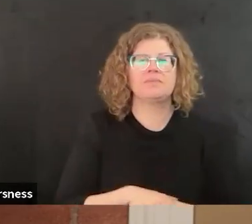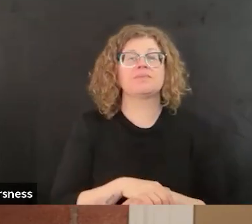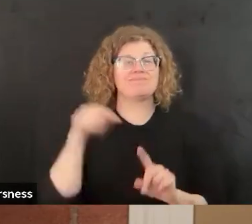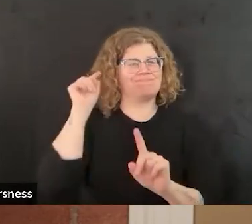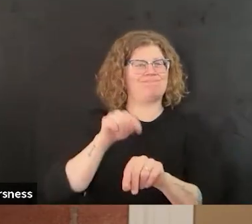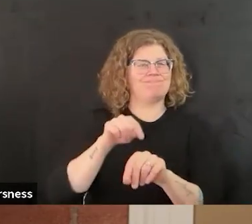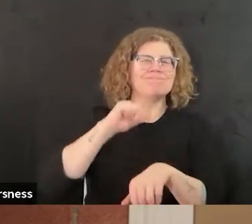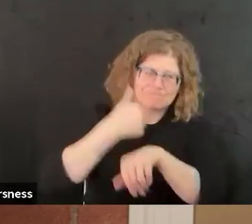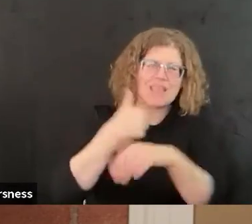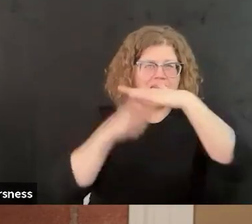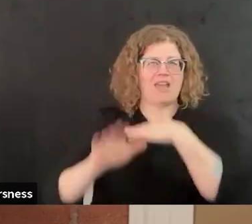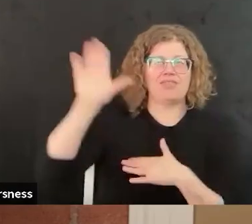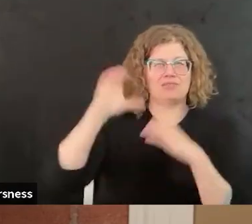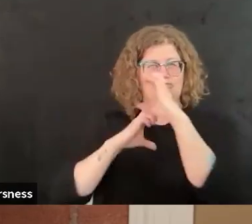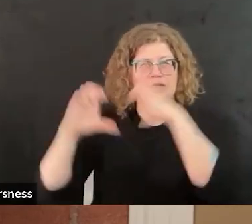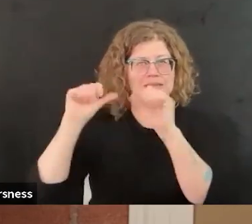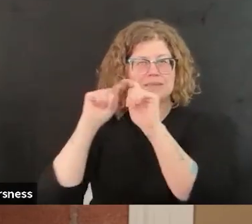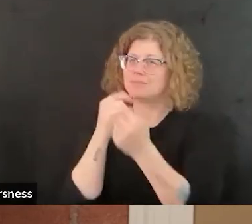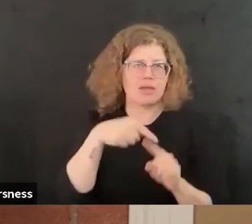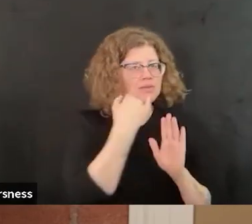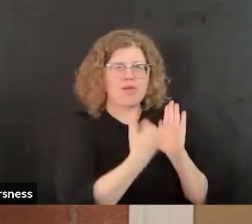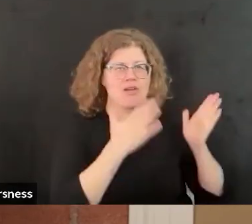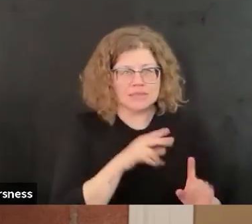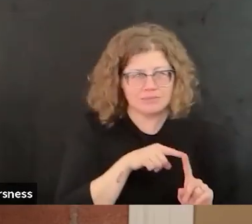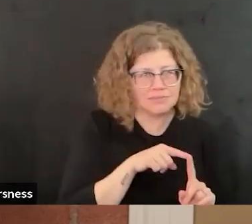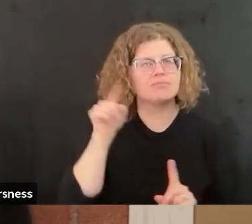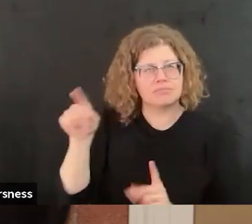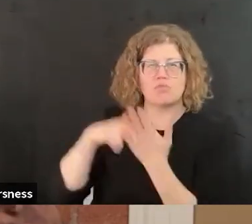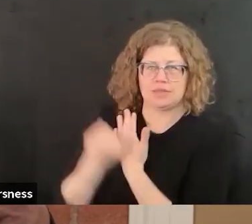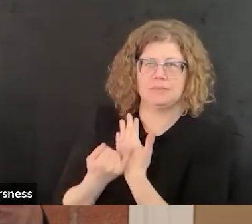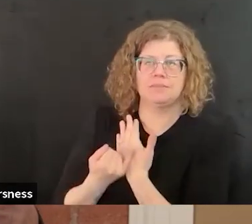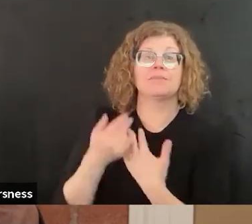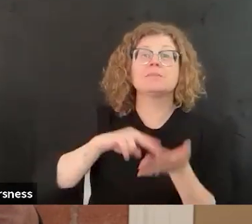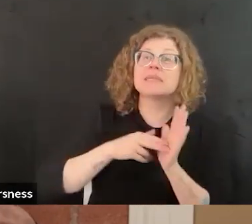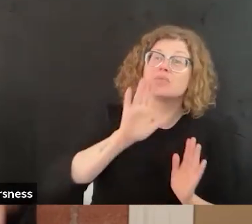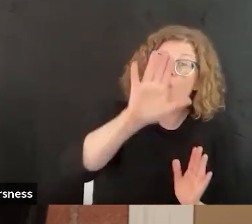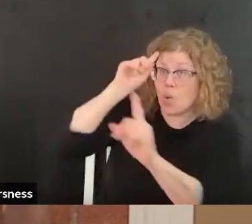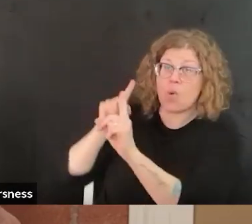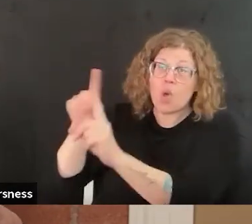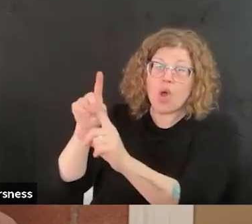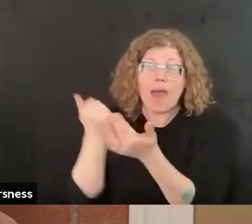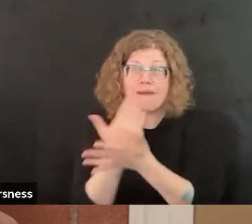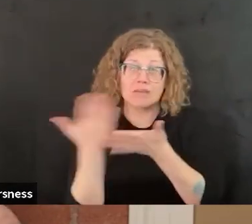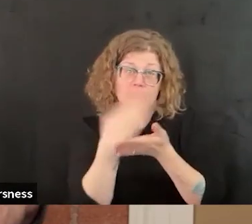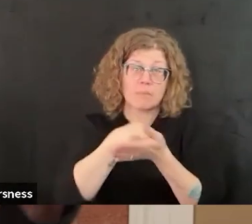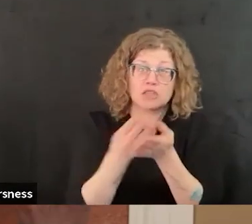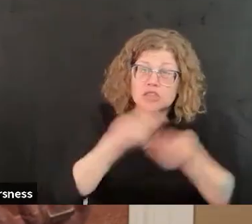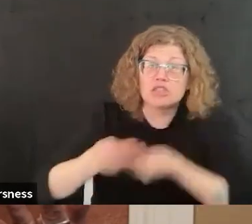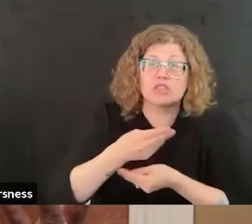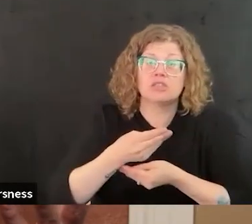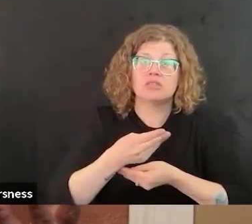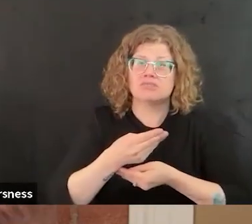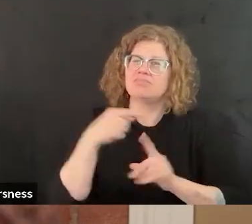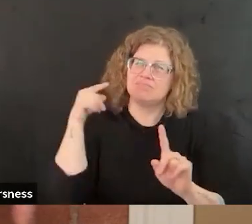is the responsibility of the construction project, not the artist. So in that case, within your goals and objectives, within the defined budget, you're